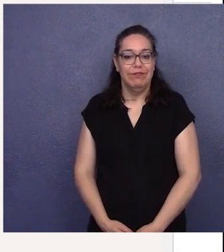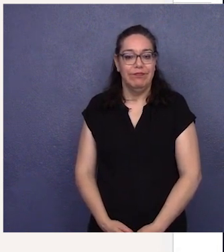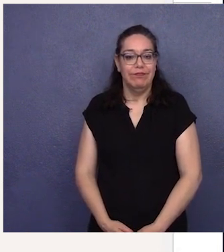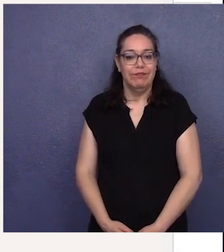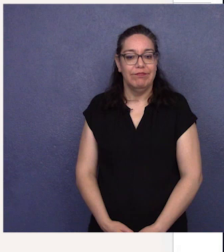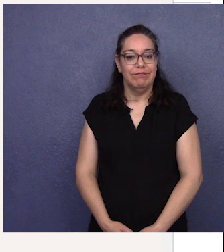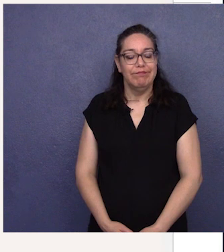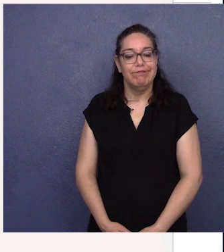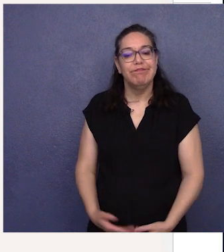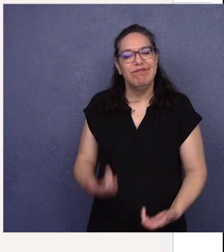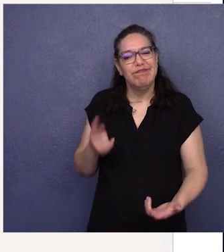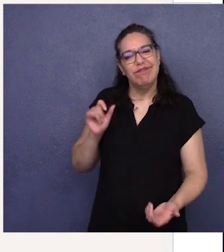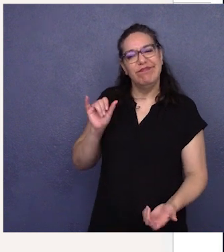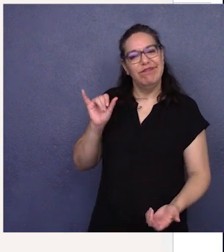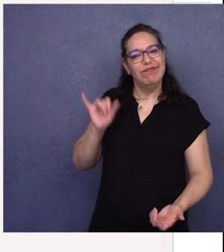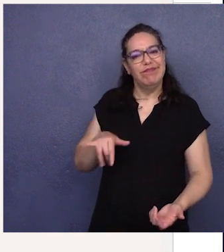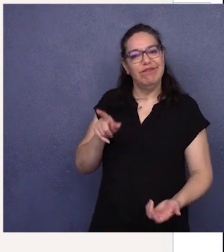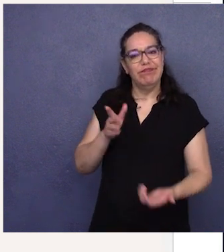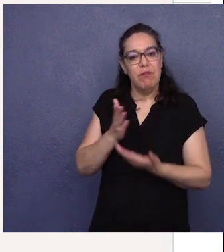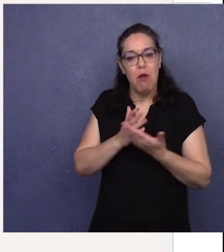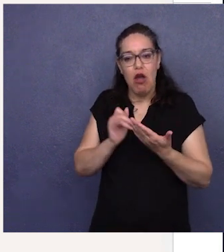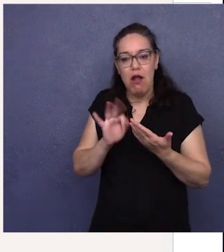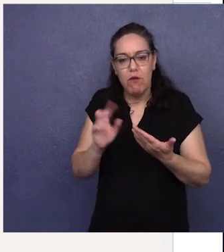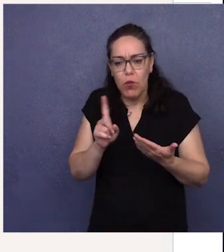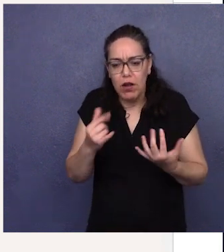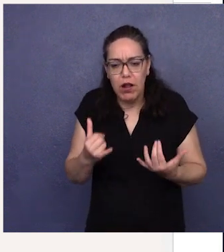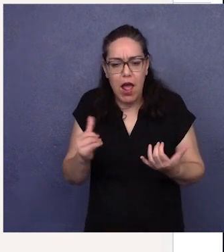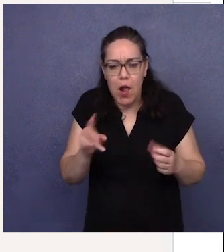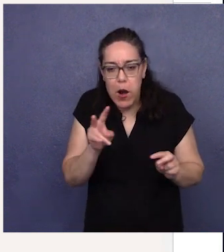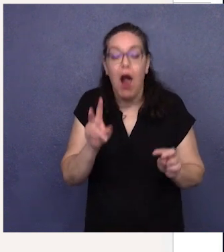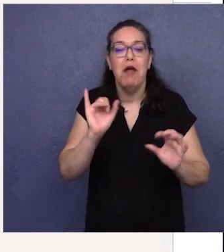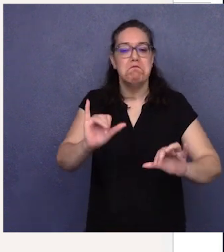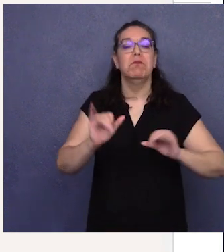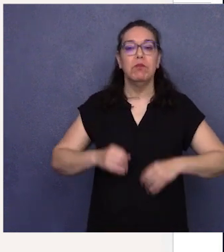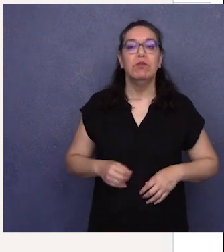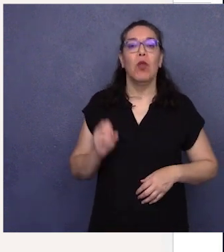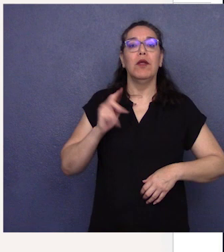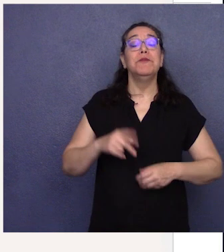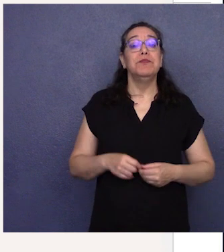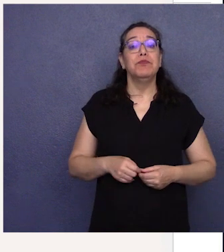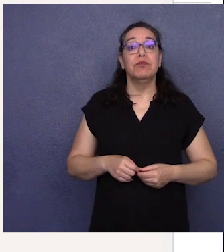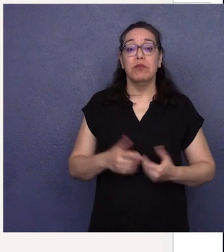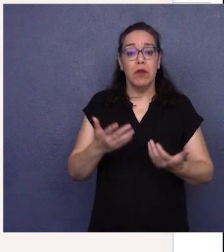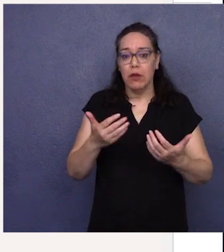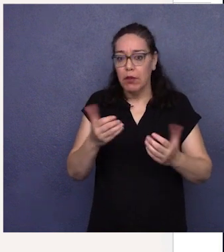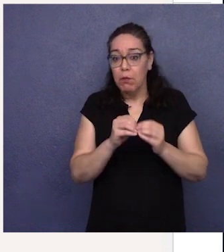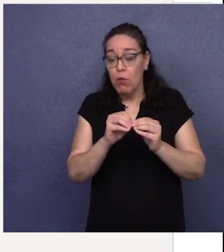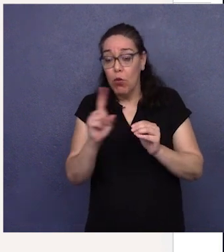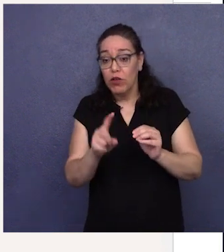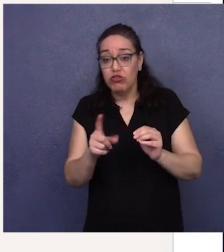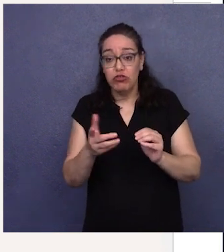So that's kind of part of, where are we now? Oh, okay. So are there any more